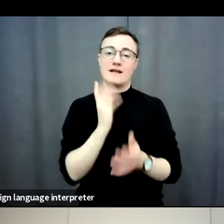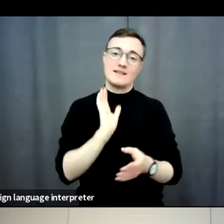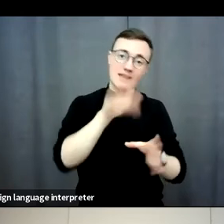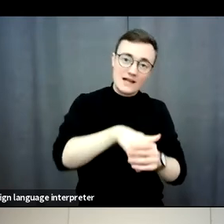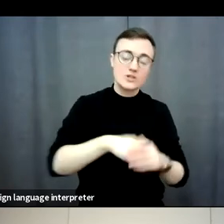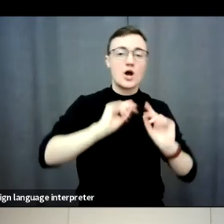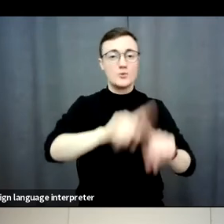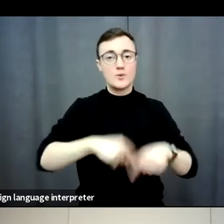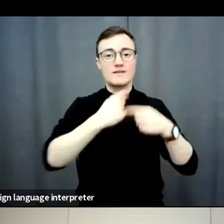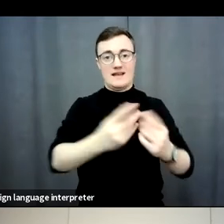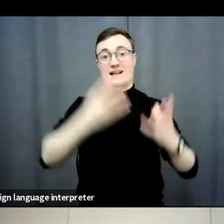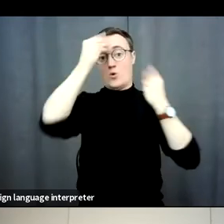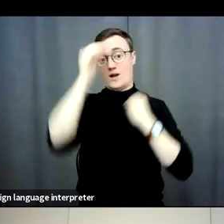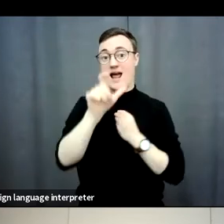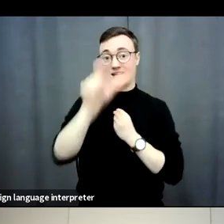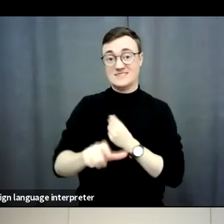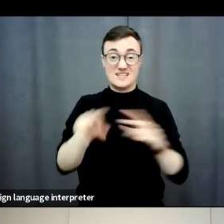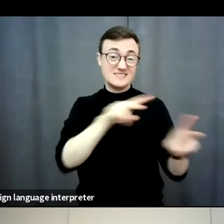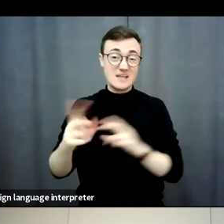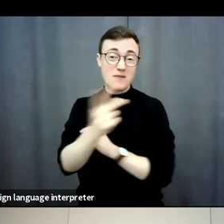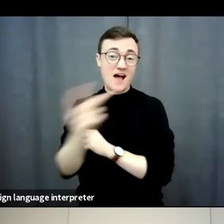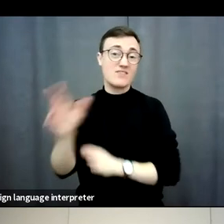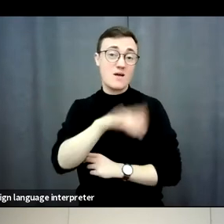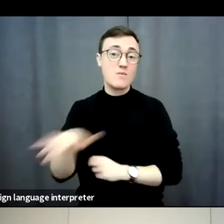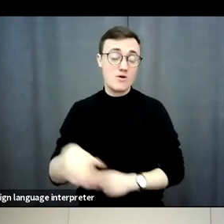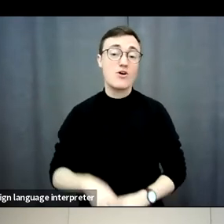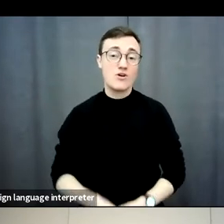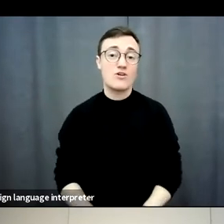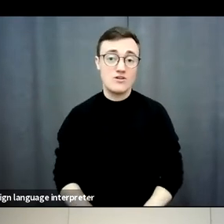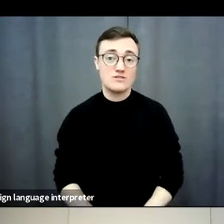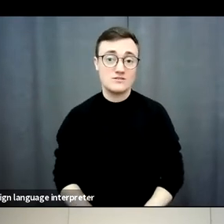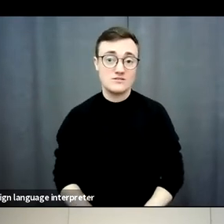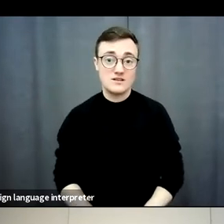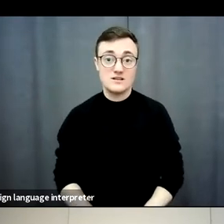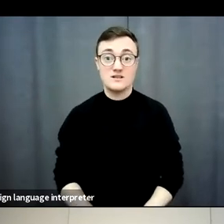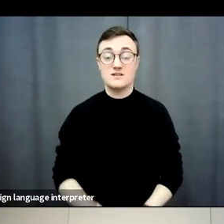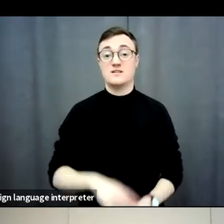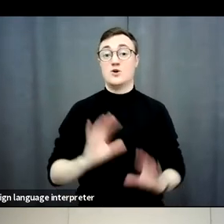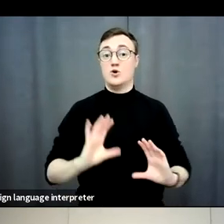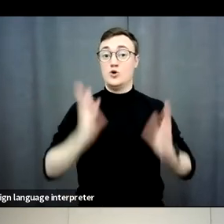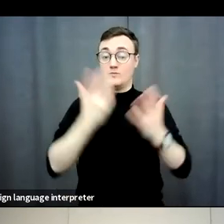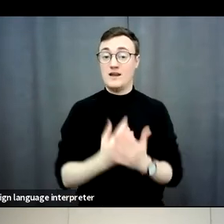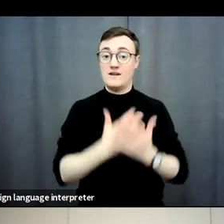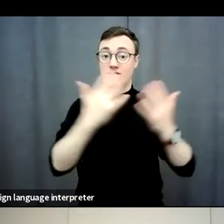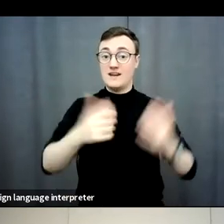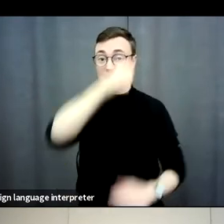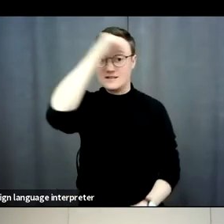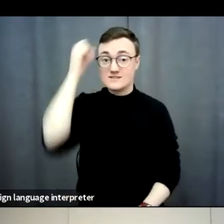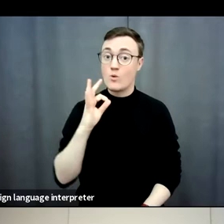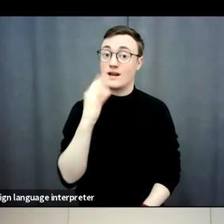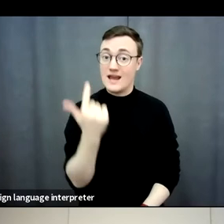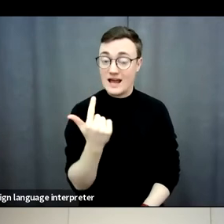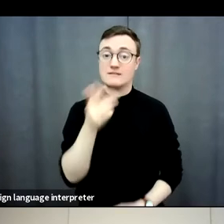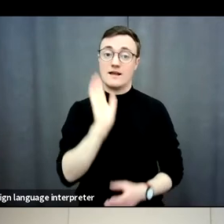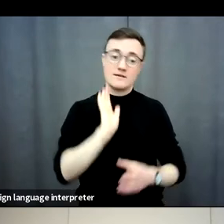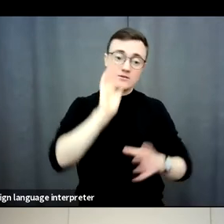and to learn as other children. They face more difficulties in achieving the rights to inclusion